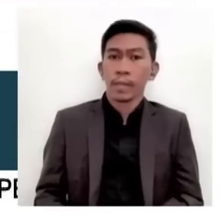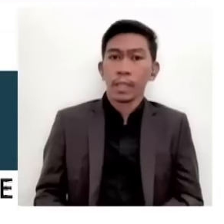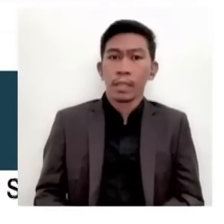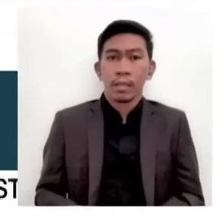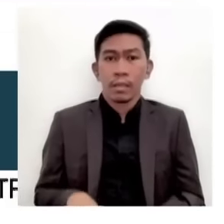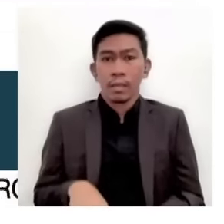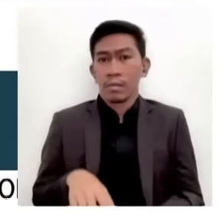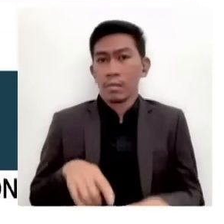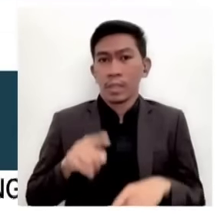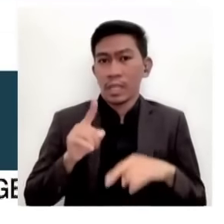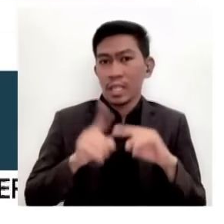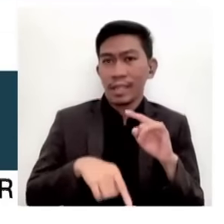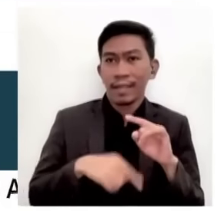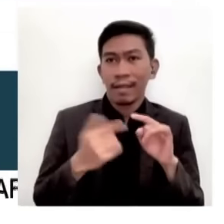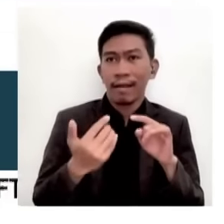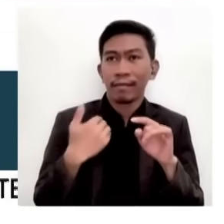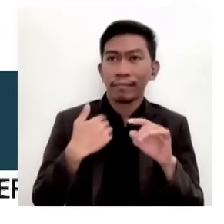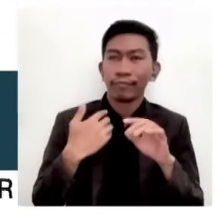marunong sumipsip doon